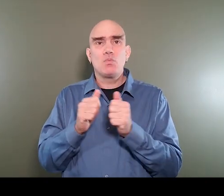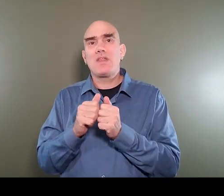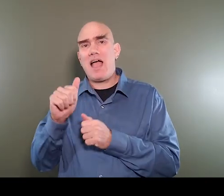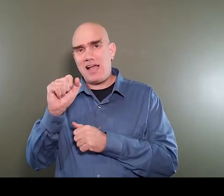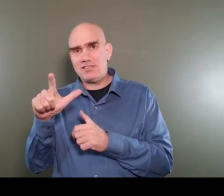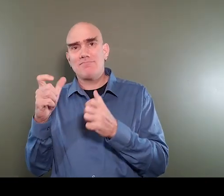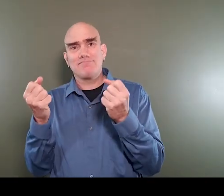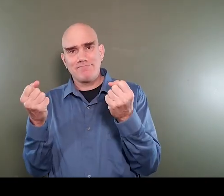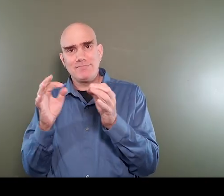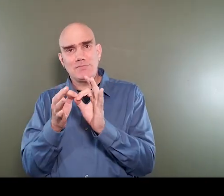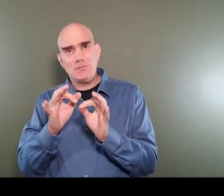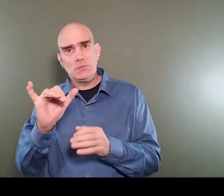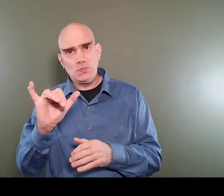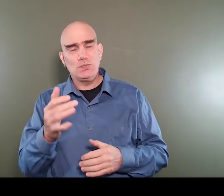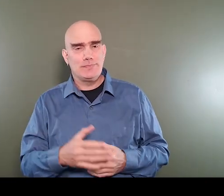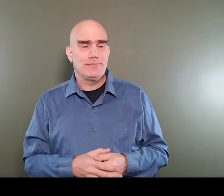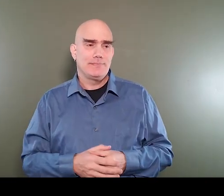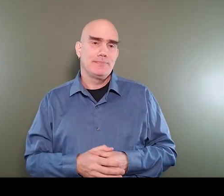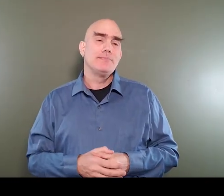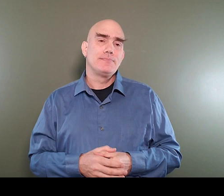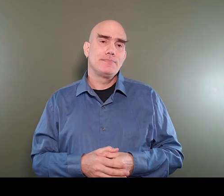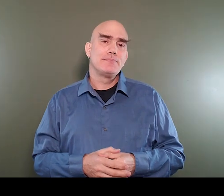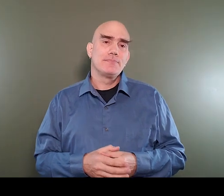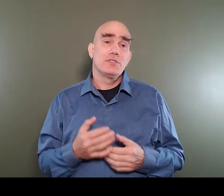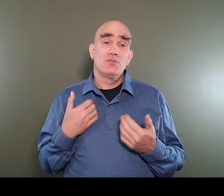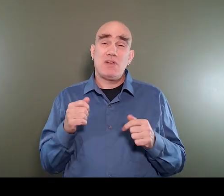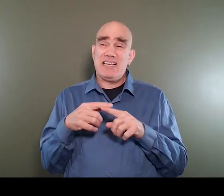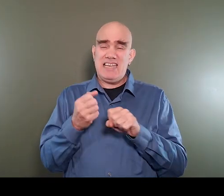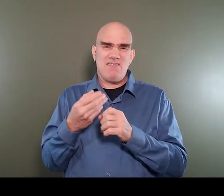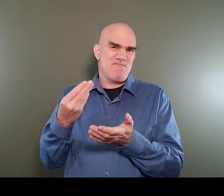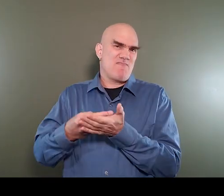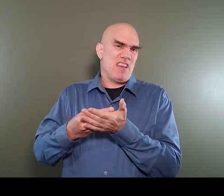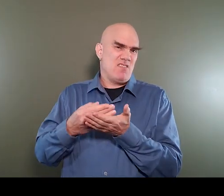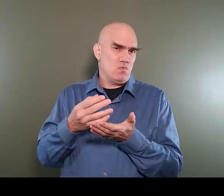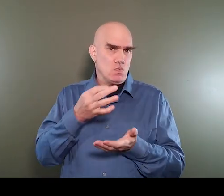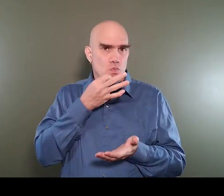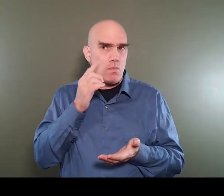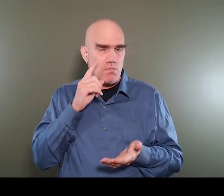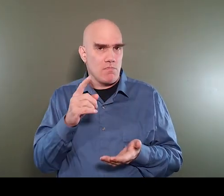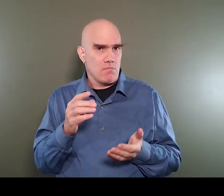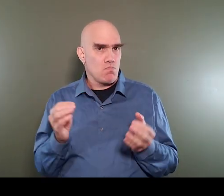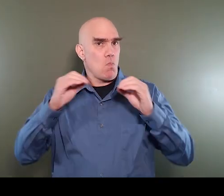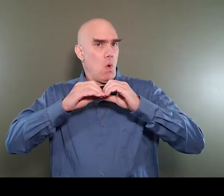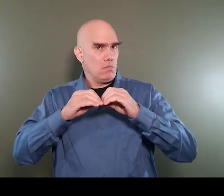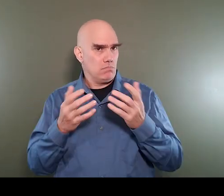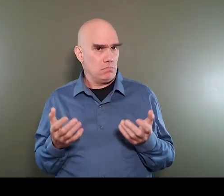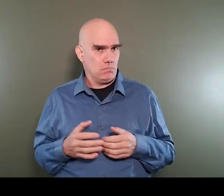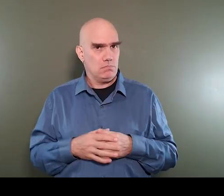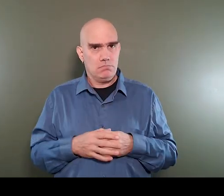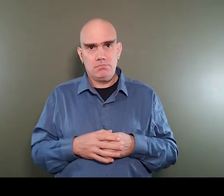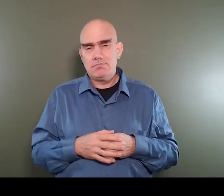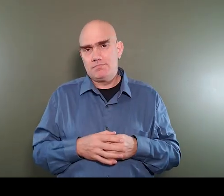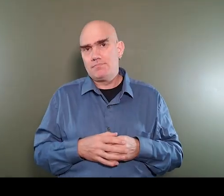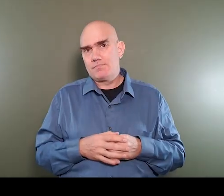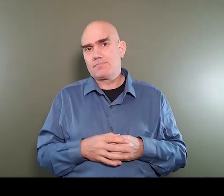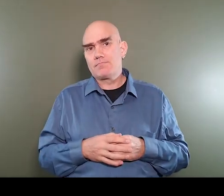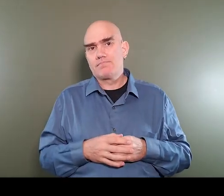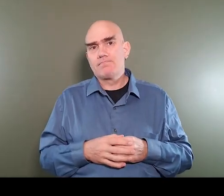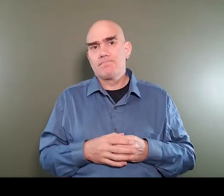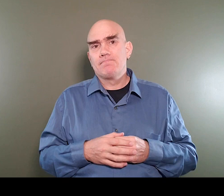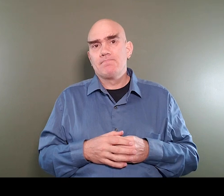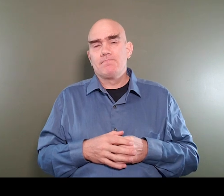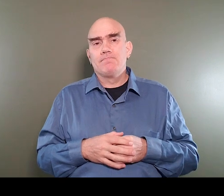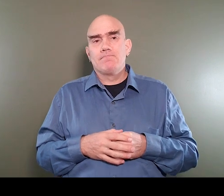are captioned with American Sign Language. And we're trying to get funding